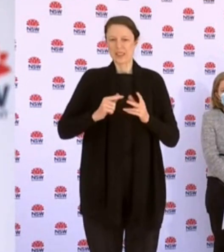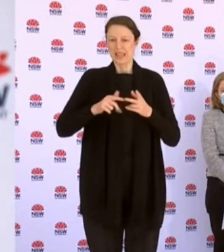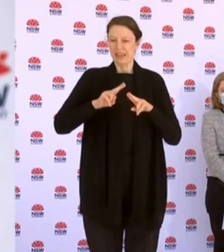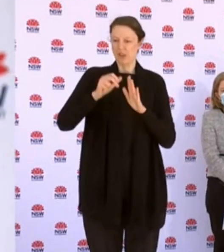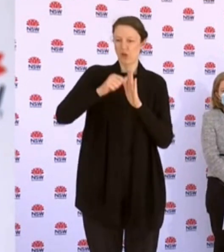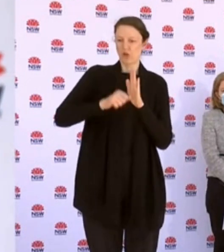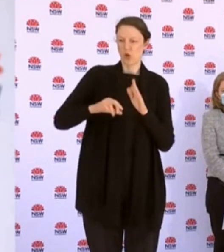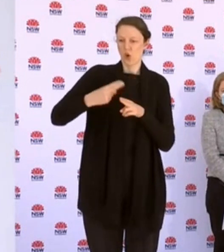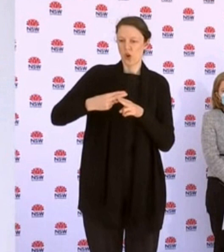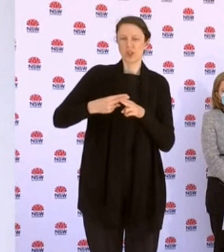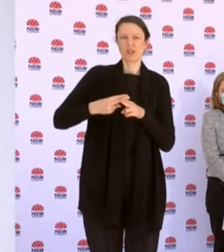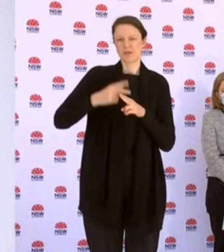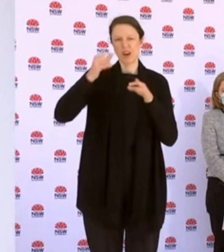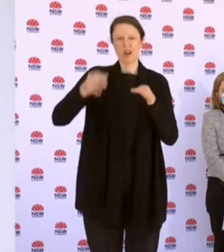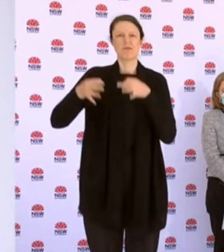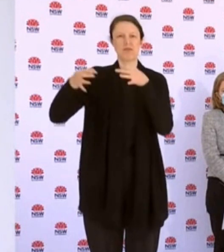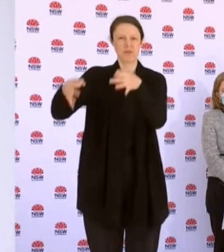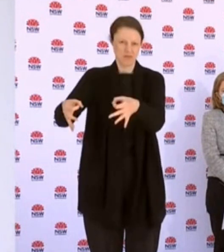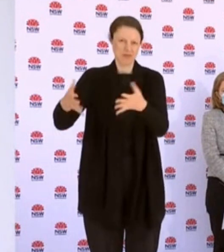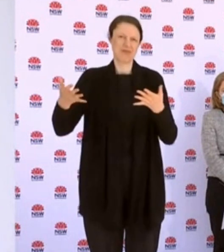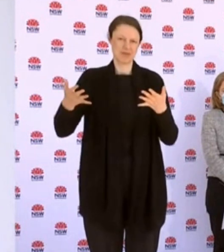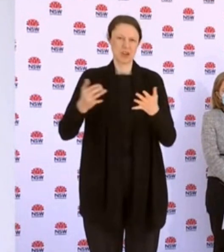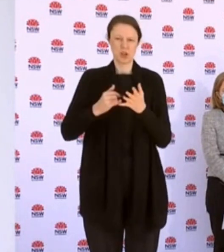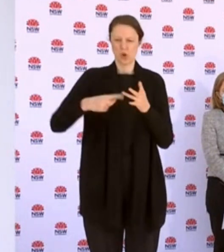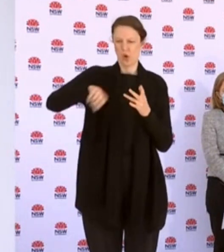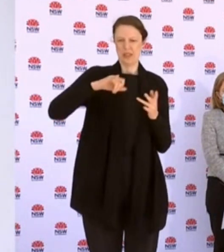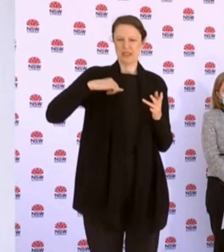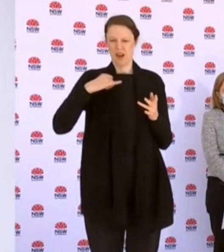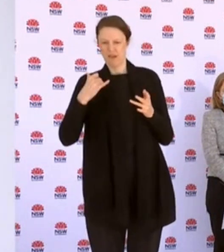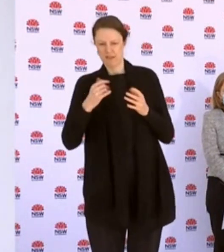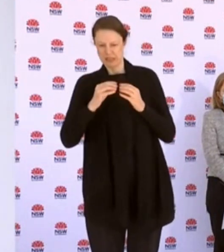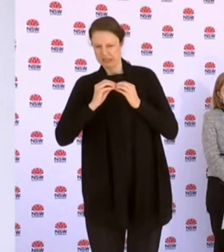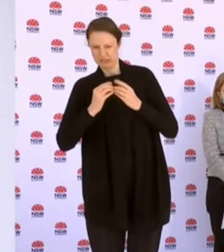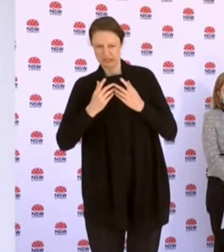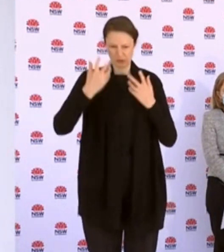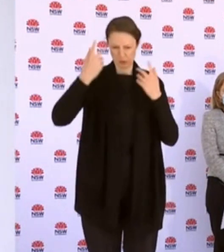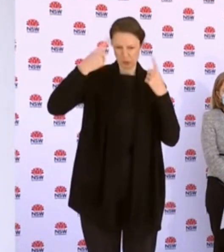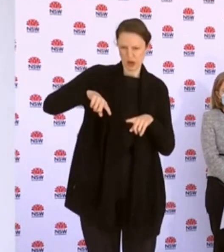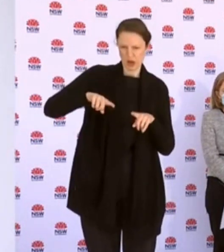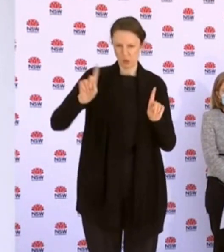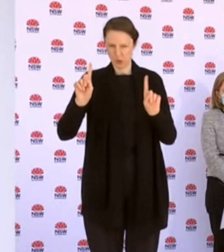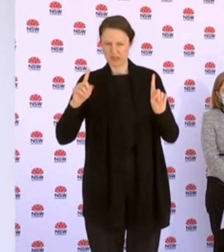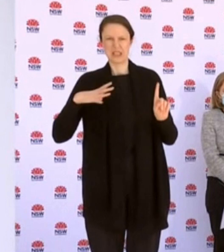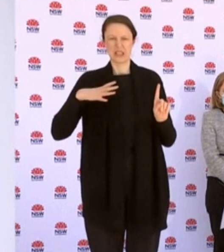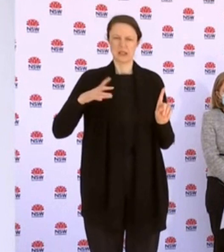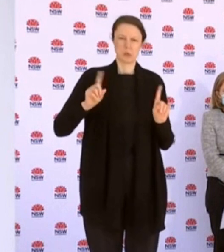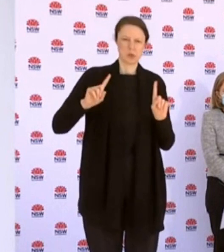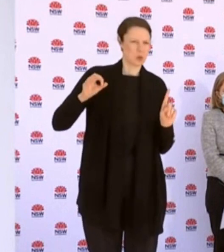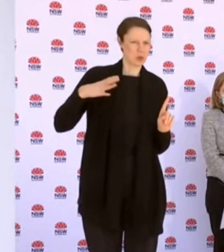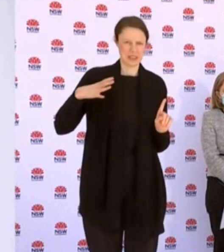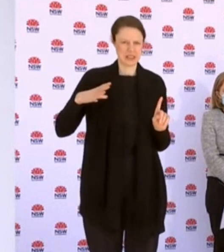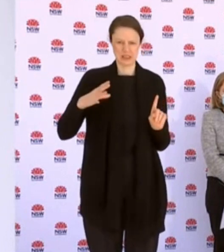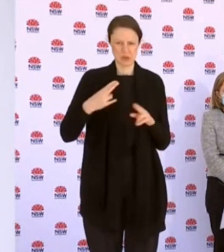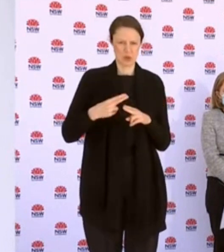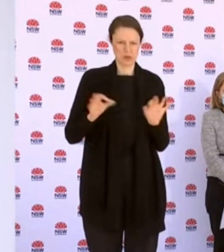done. It's a very localised decision, Clinton, from the health management. I did actually speak last night just to the senior management there to make